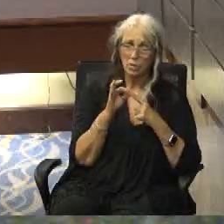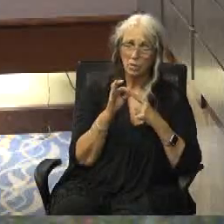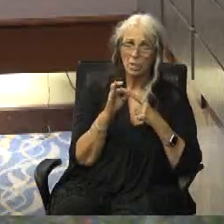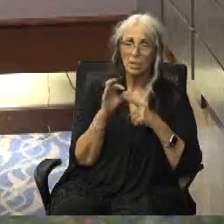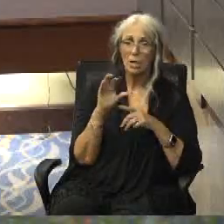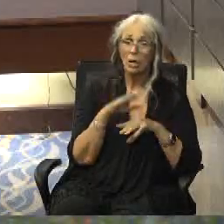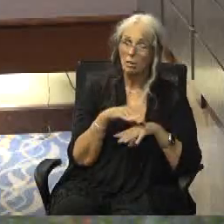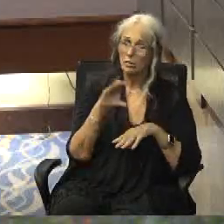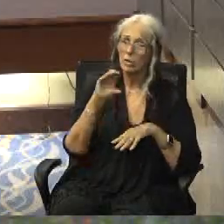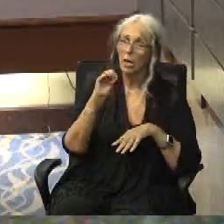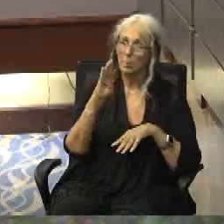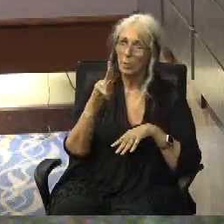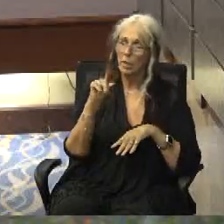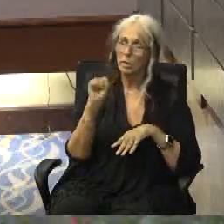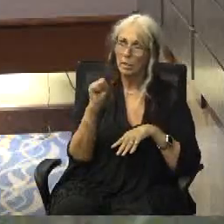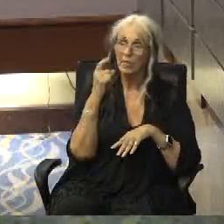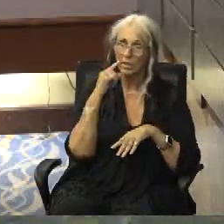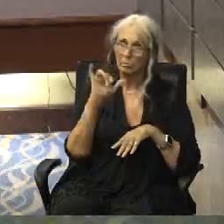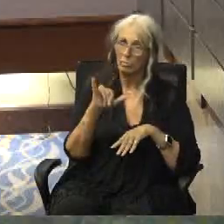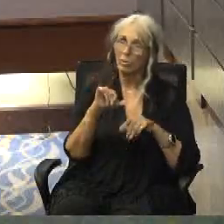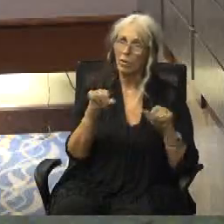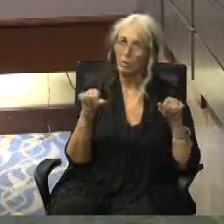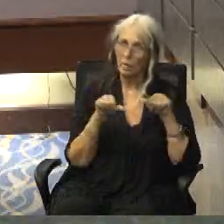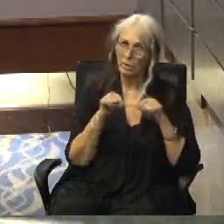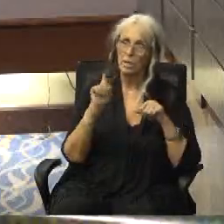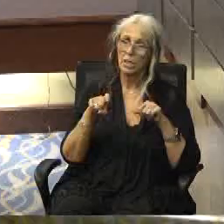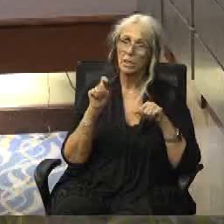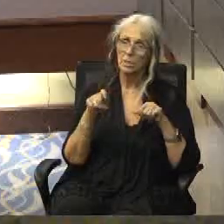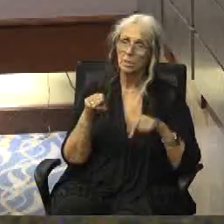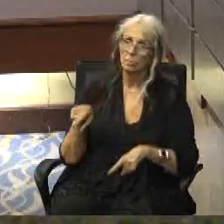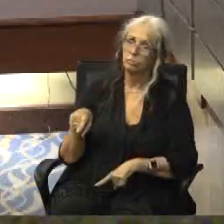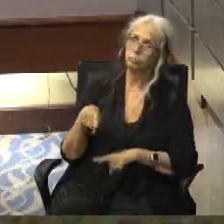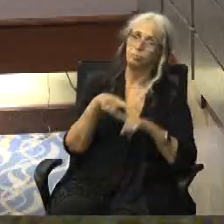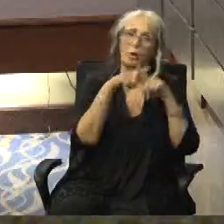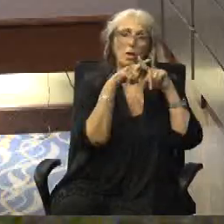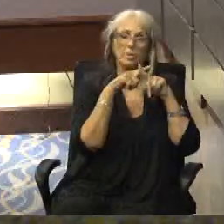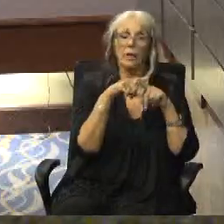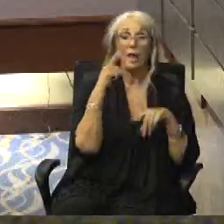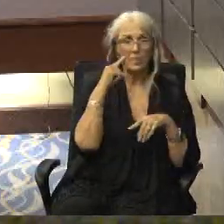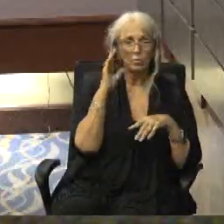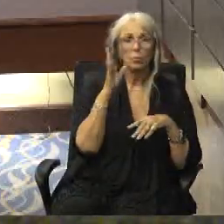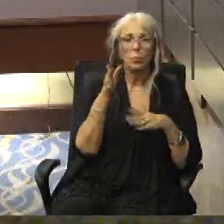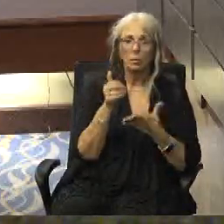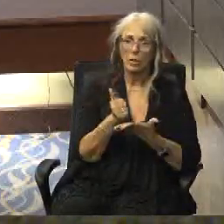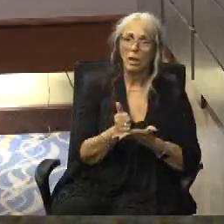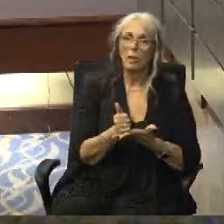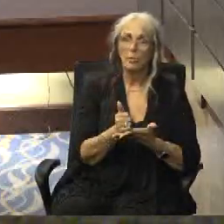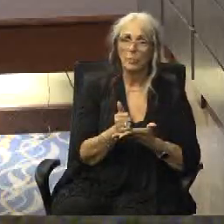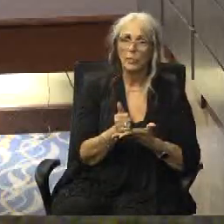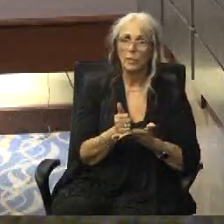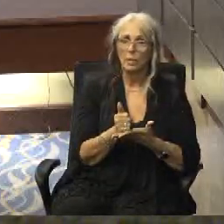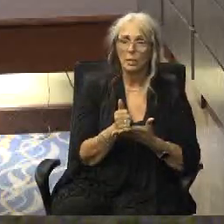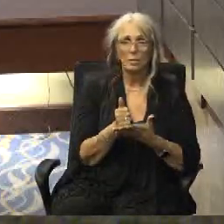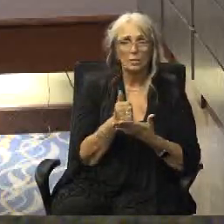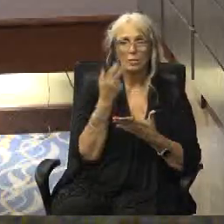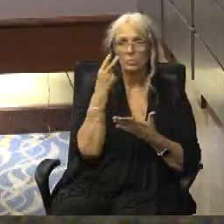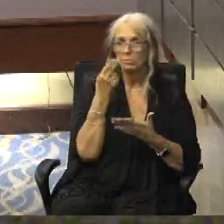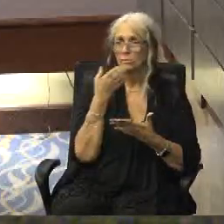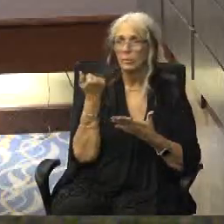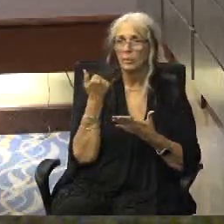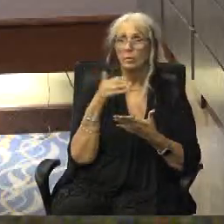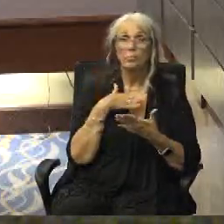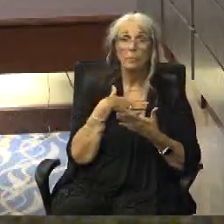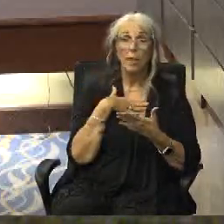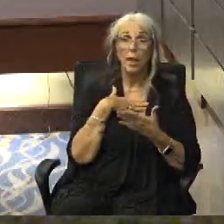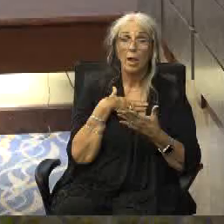Columbus. I think that area needs a big uplift, and I think this is going to help that area. I know it's not my district,